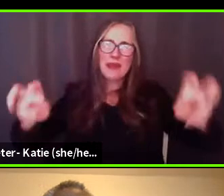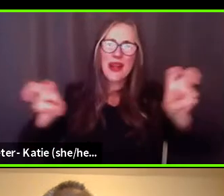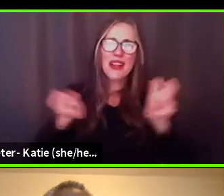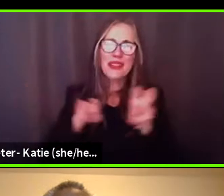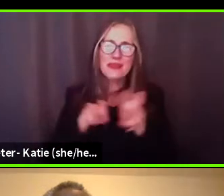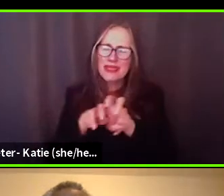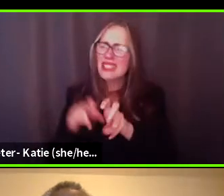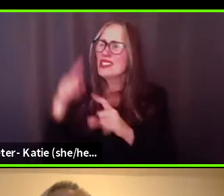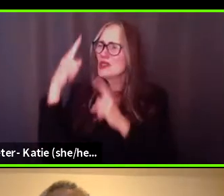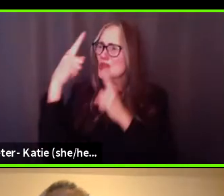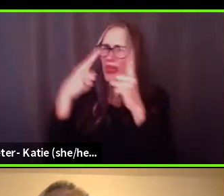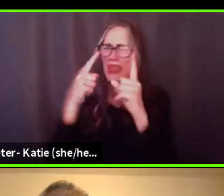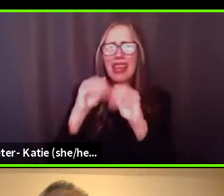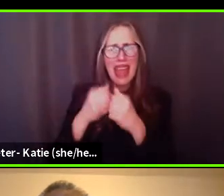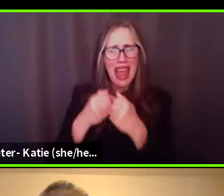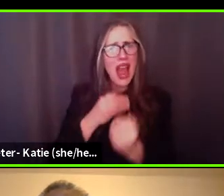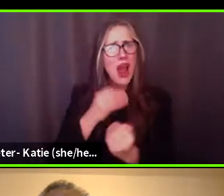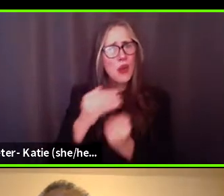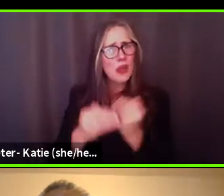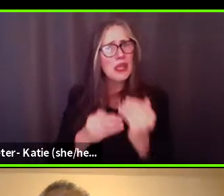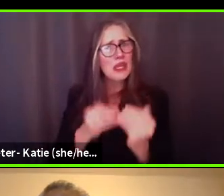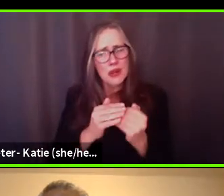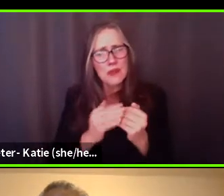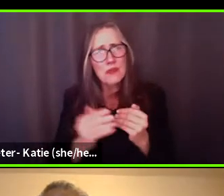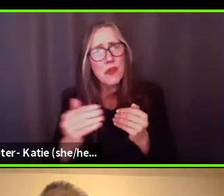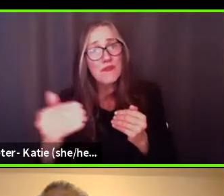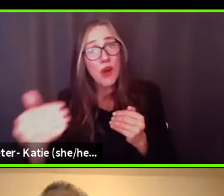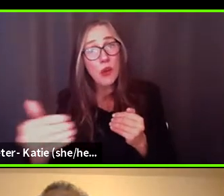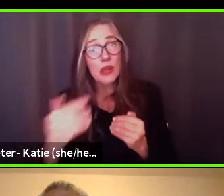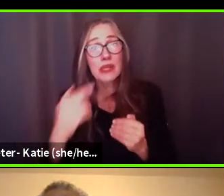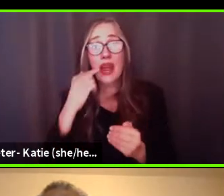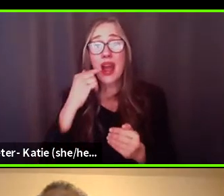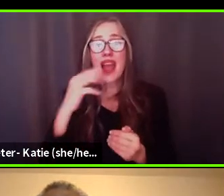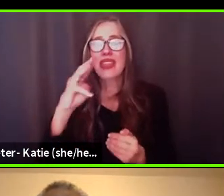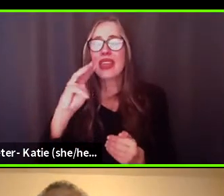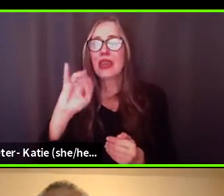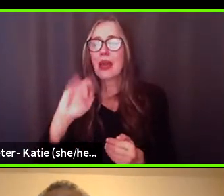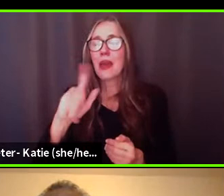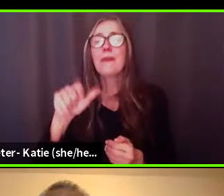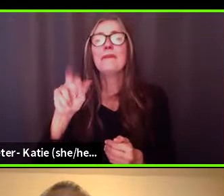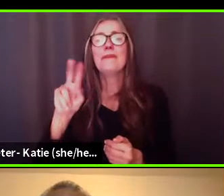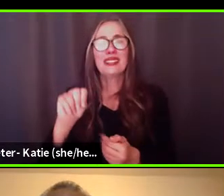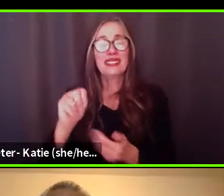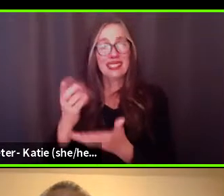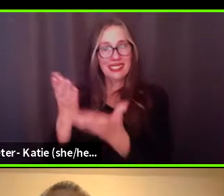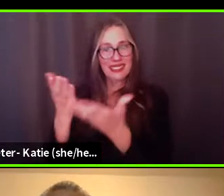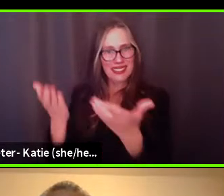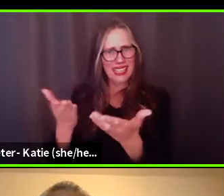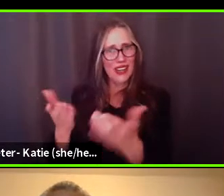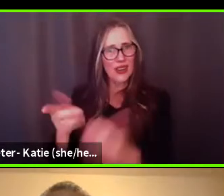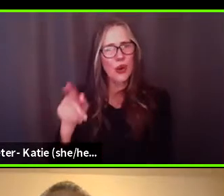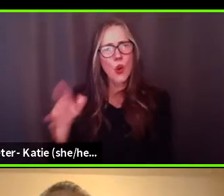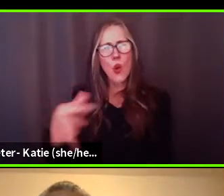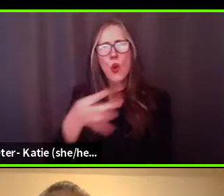that milton who's here has always sort of brings us back to this um so good about sort of bringing these threads